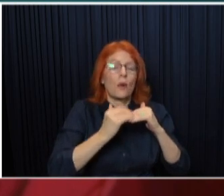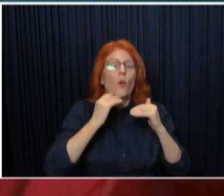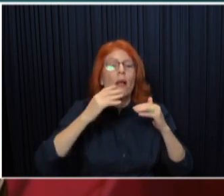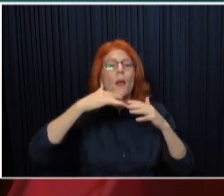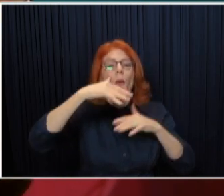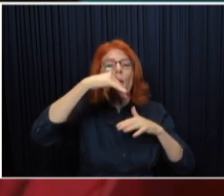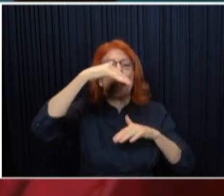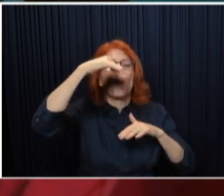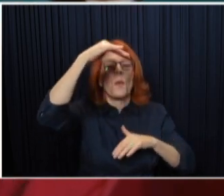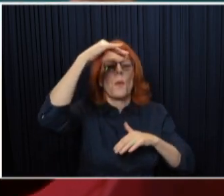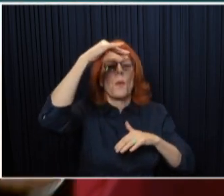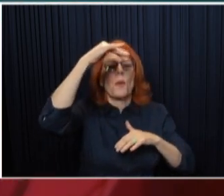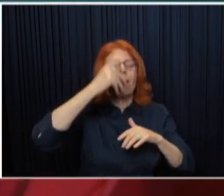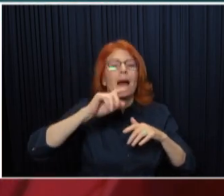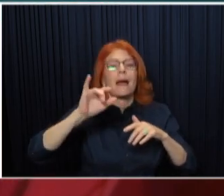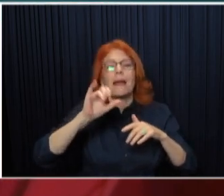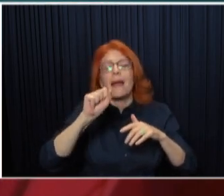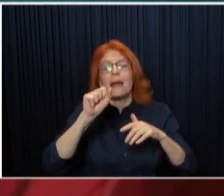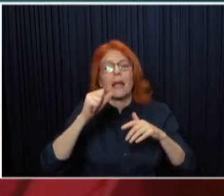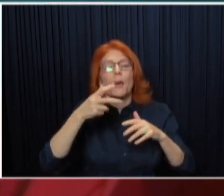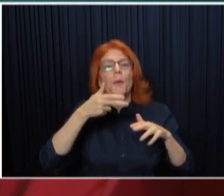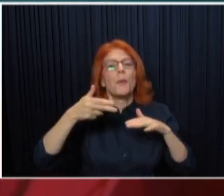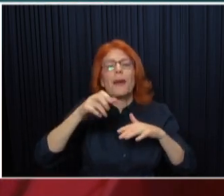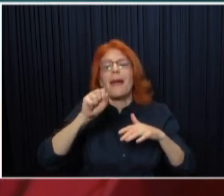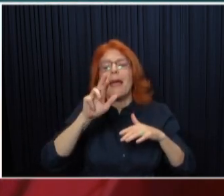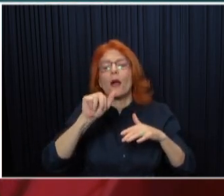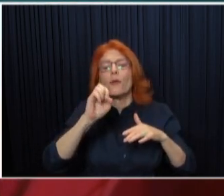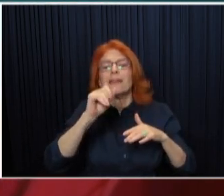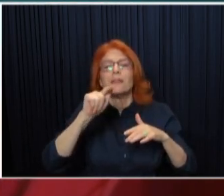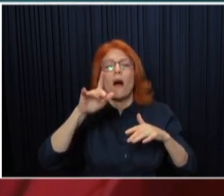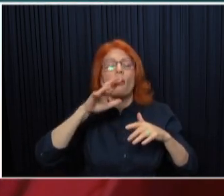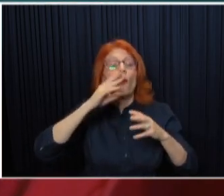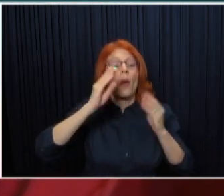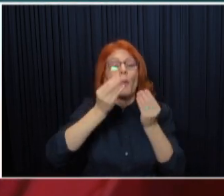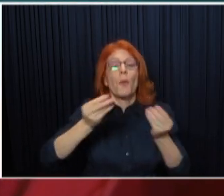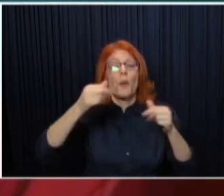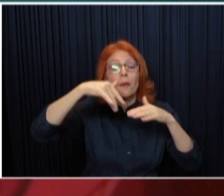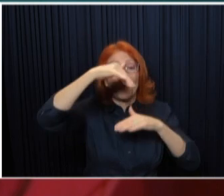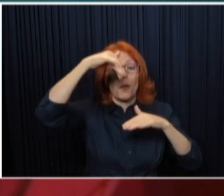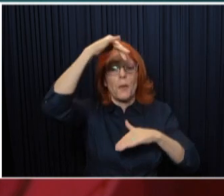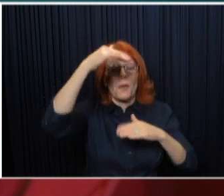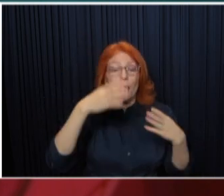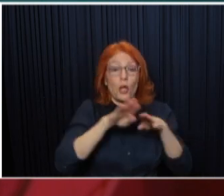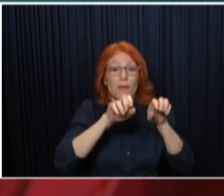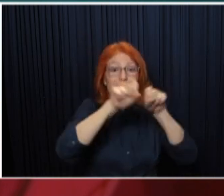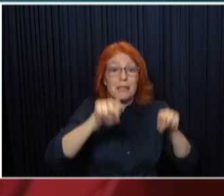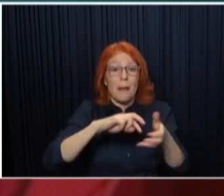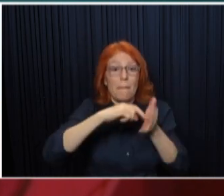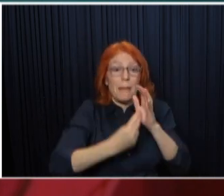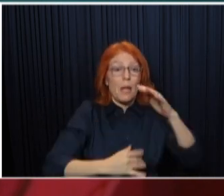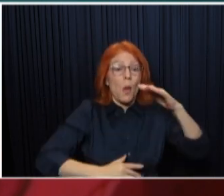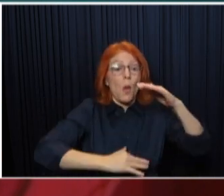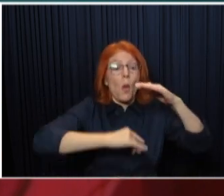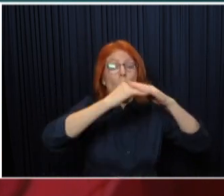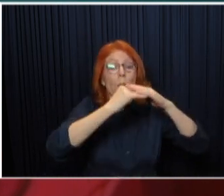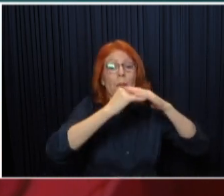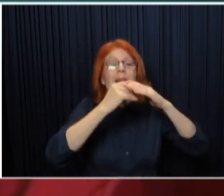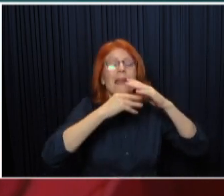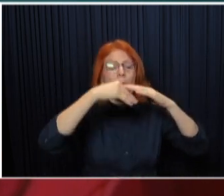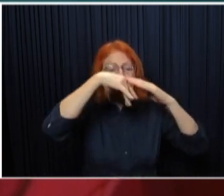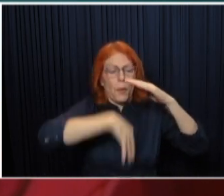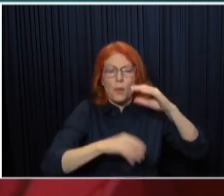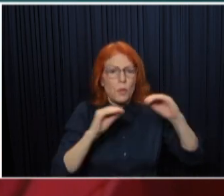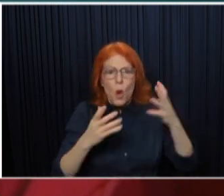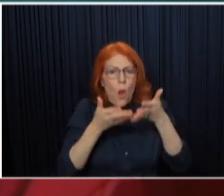it would go as an aerosol, it's an evaporant. If it's a closed system, it can be recondensed and no water